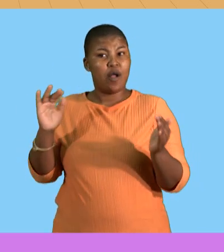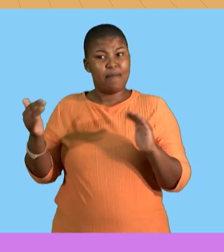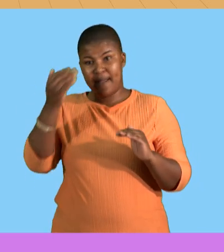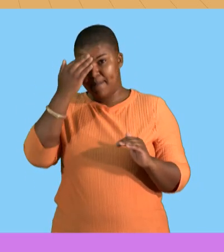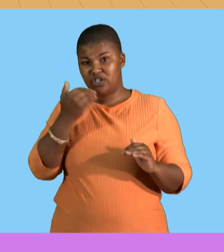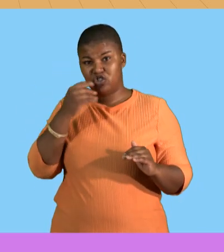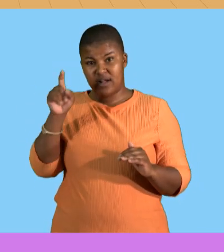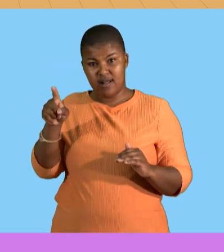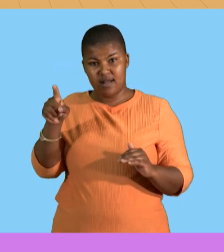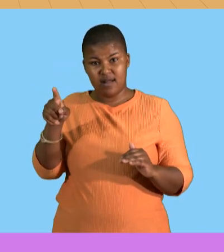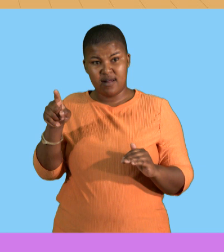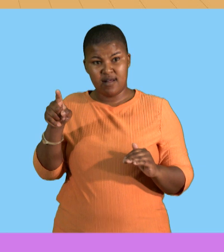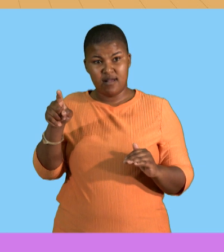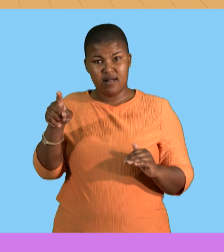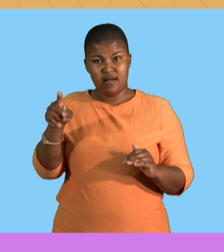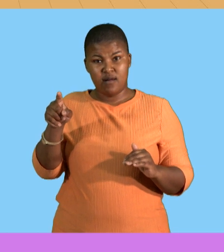there is the